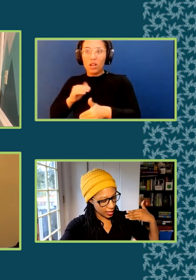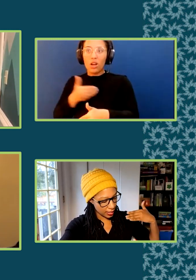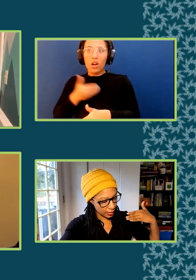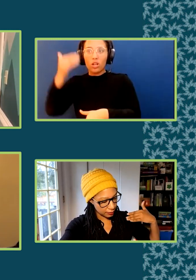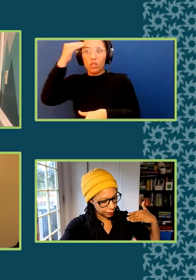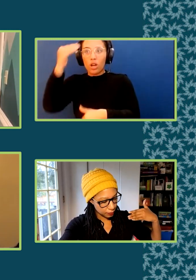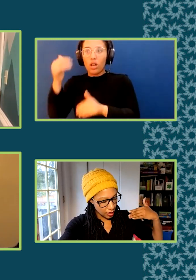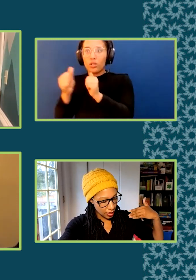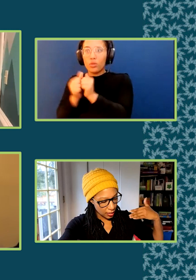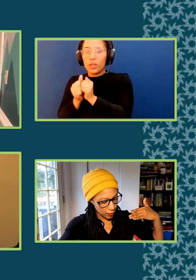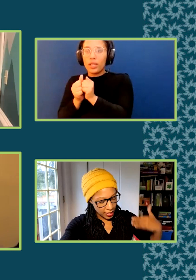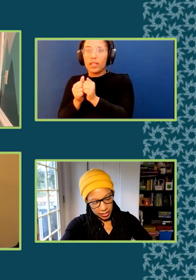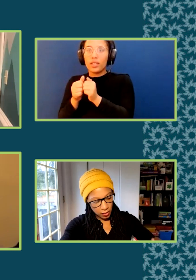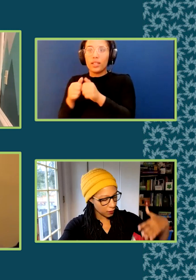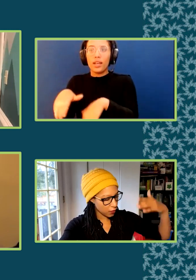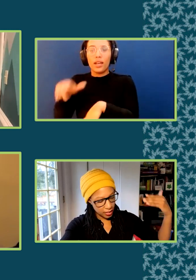on